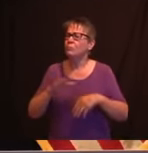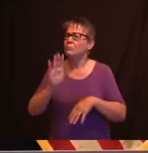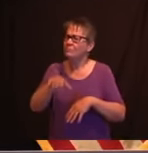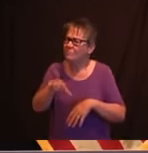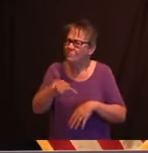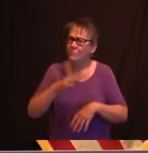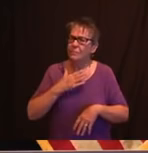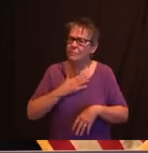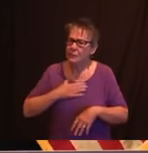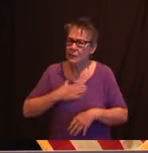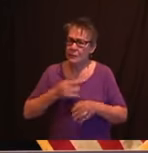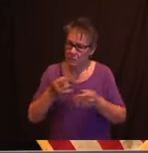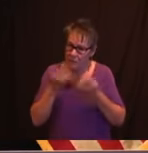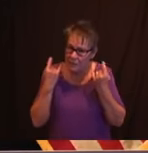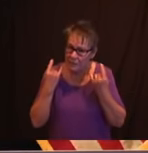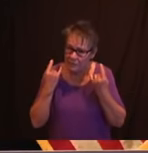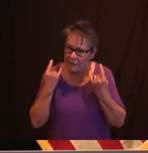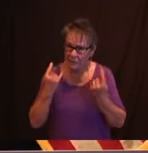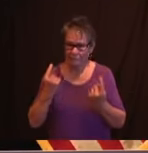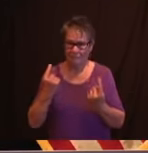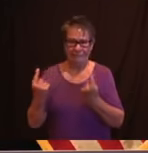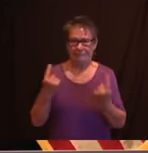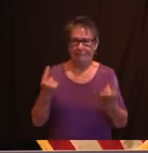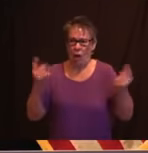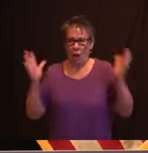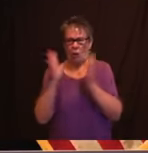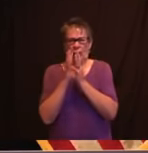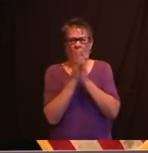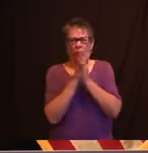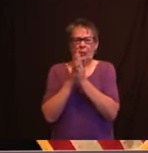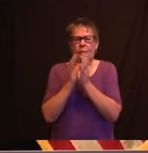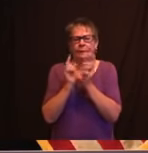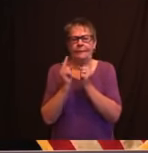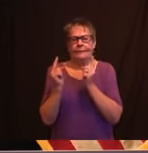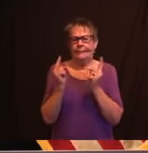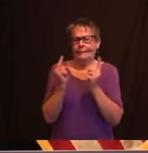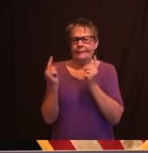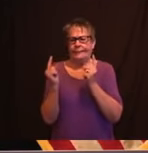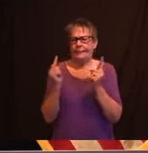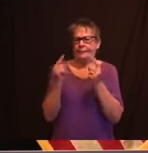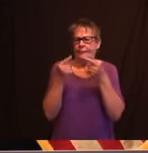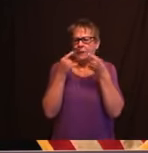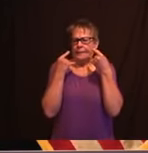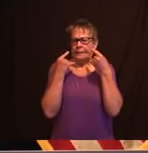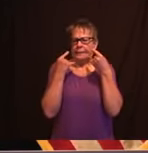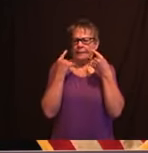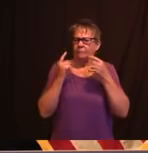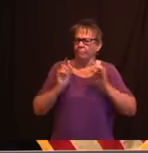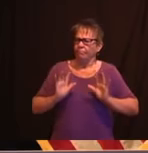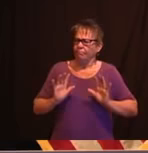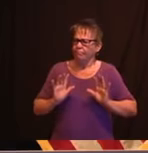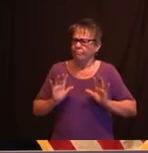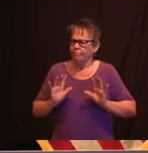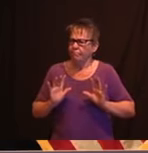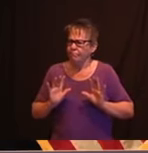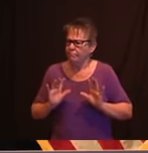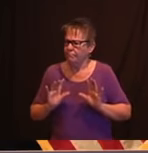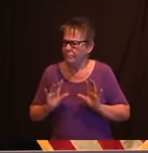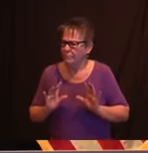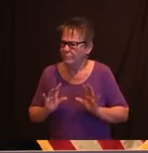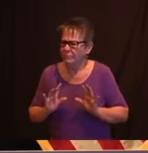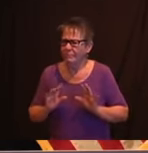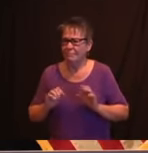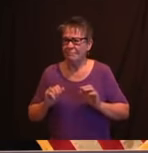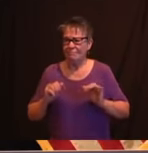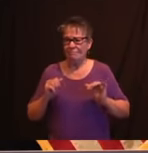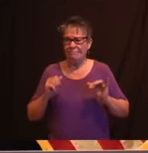The weather's getting hotter. We're opening up, but I know we're not completely open yet. And And